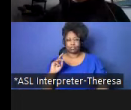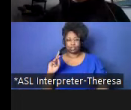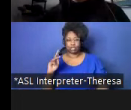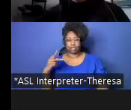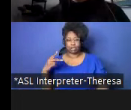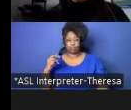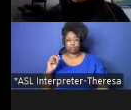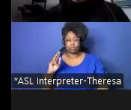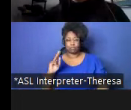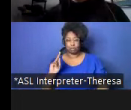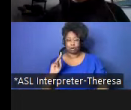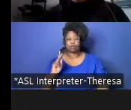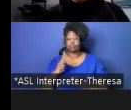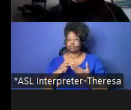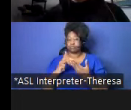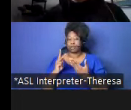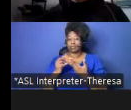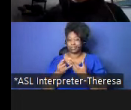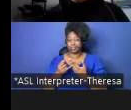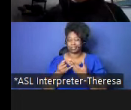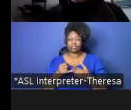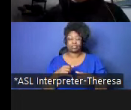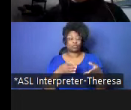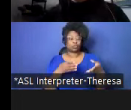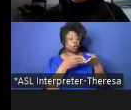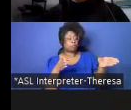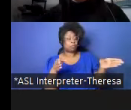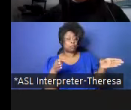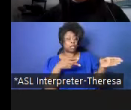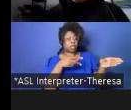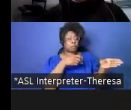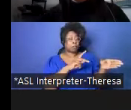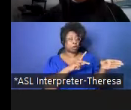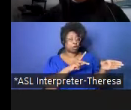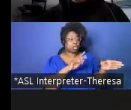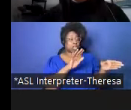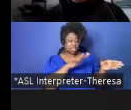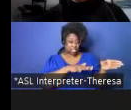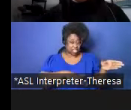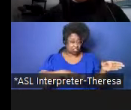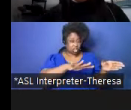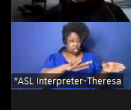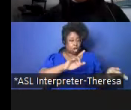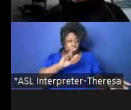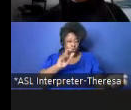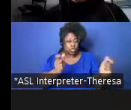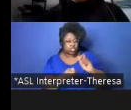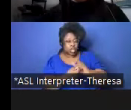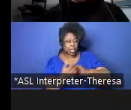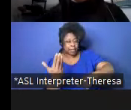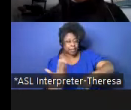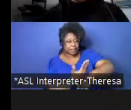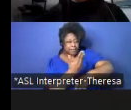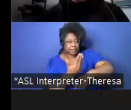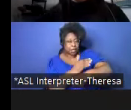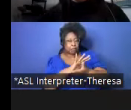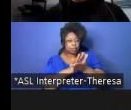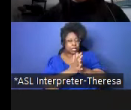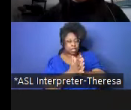public park is being converted into stormwater management to alleviate the pressures on the combined sewer